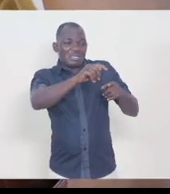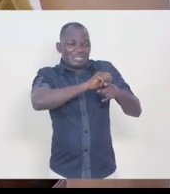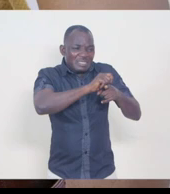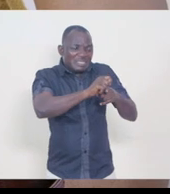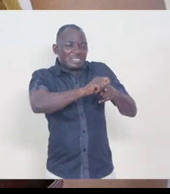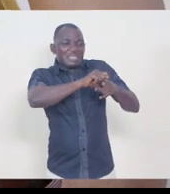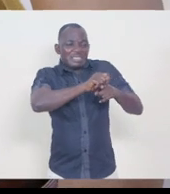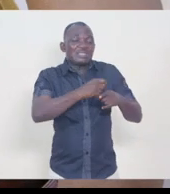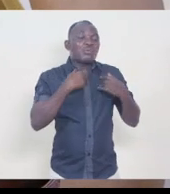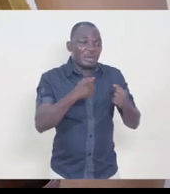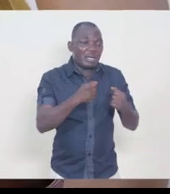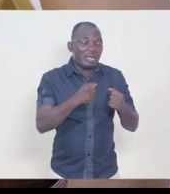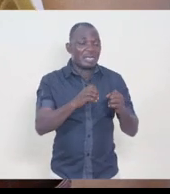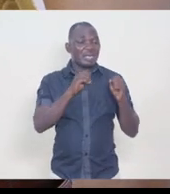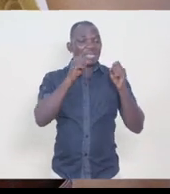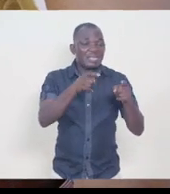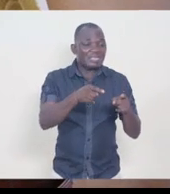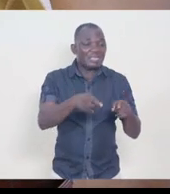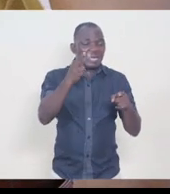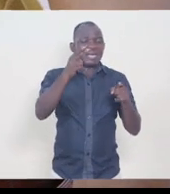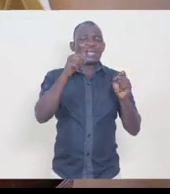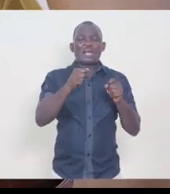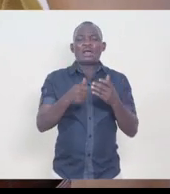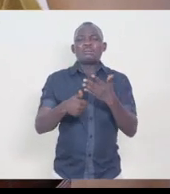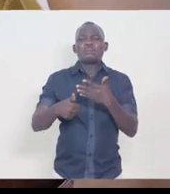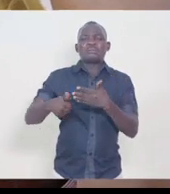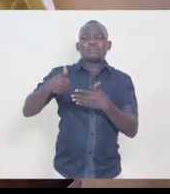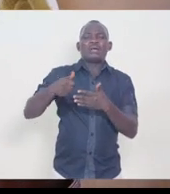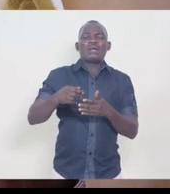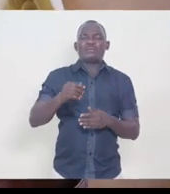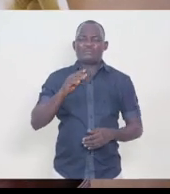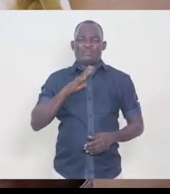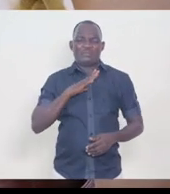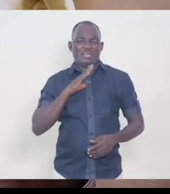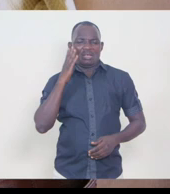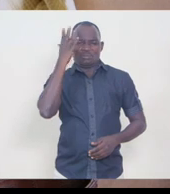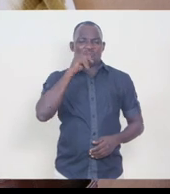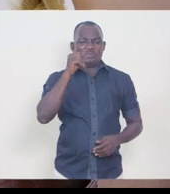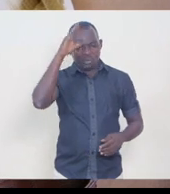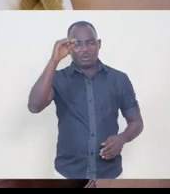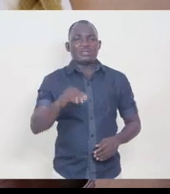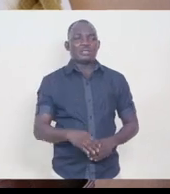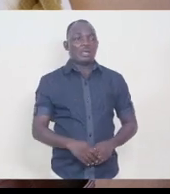and education, you can grow up to be a fine young man.